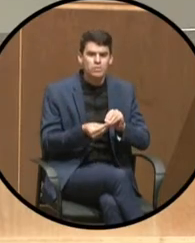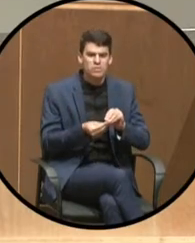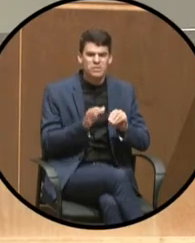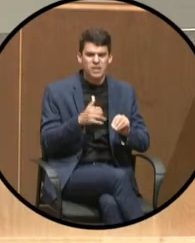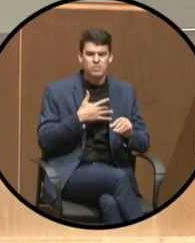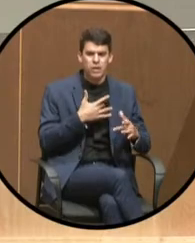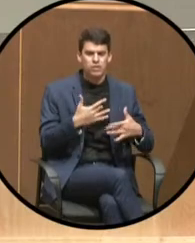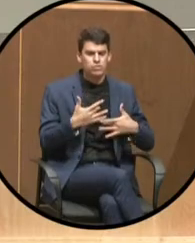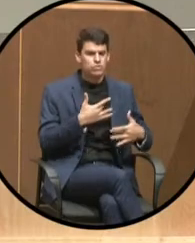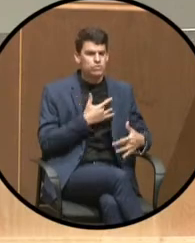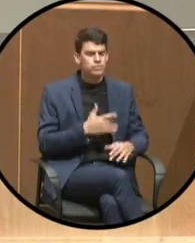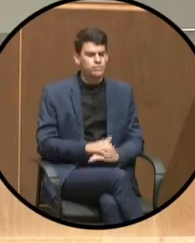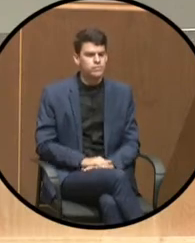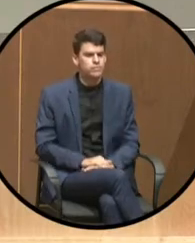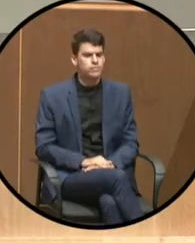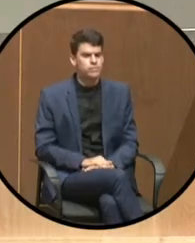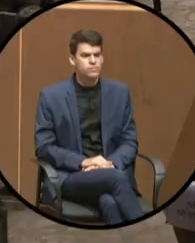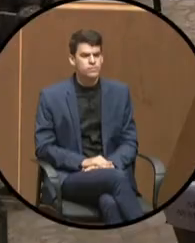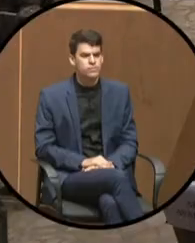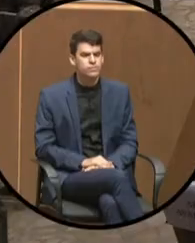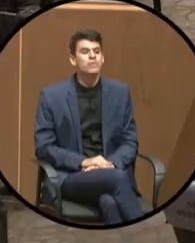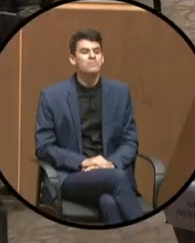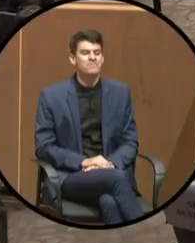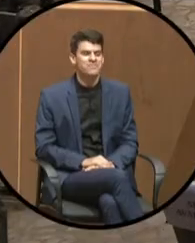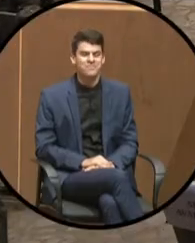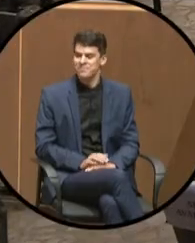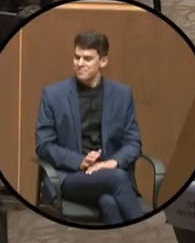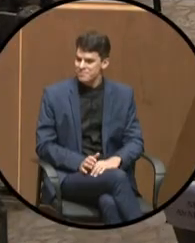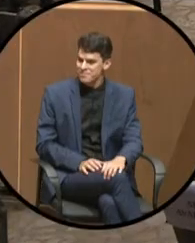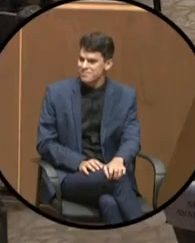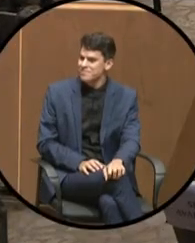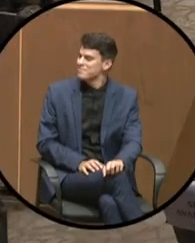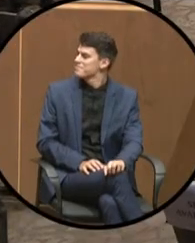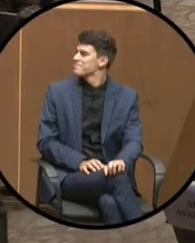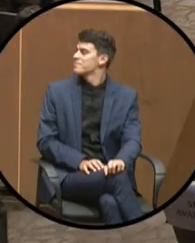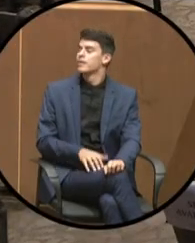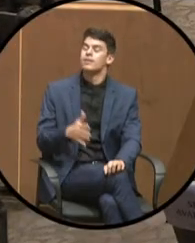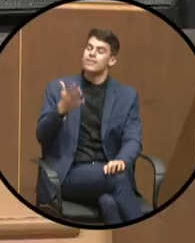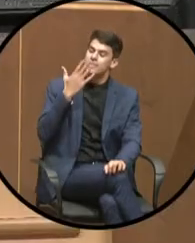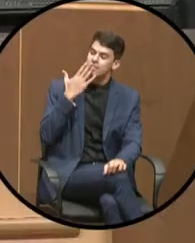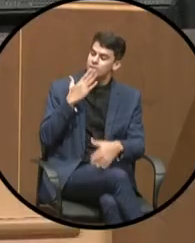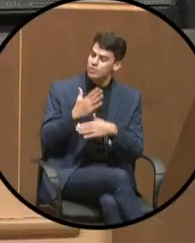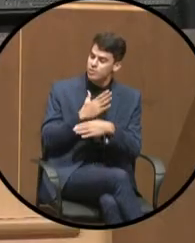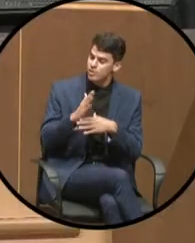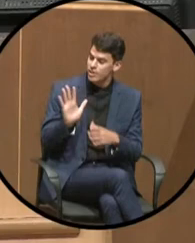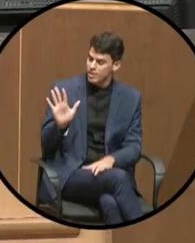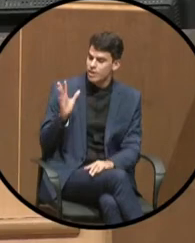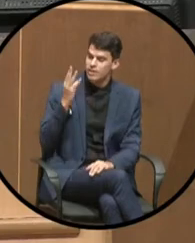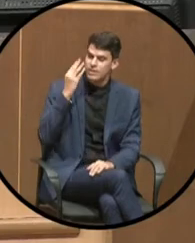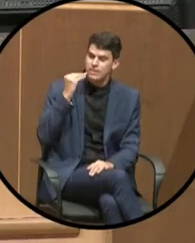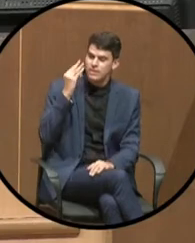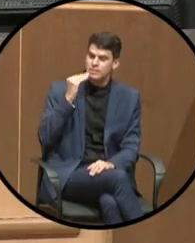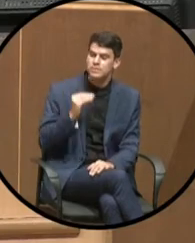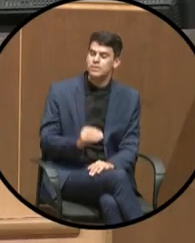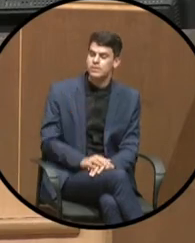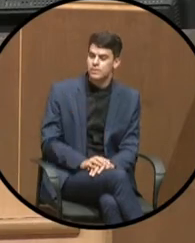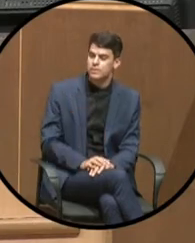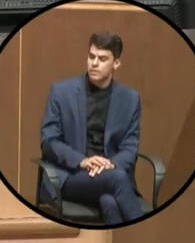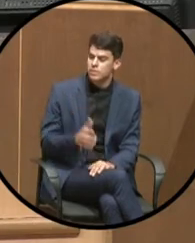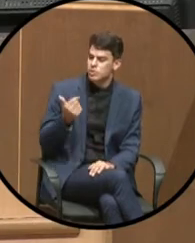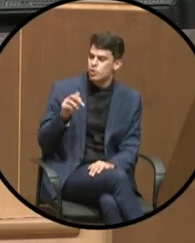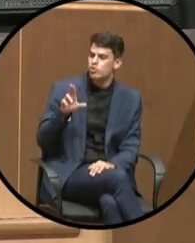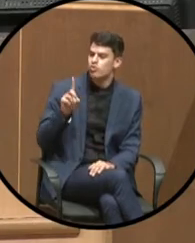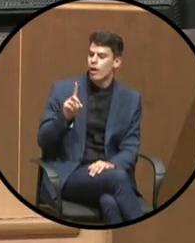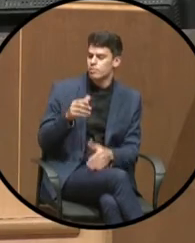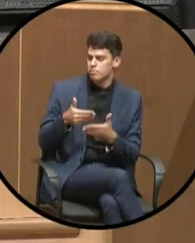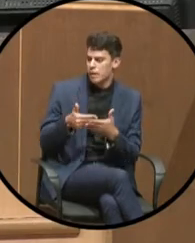my concern. Thank you. Thank you, Member Felder. Mm-hmm. Thank you for sharing that personal experience as well with your grandbaby.